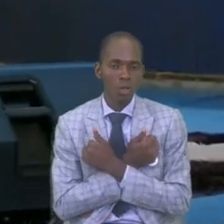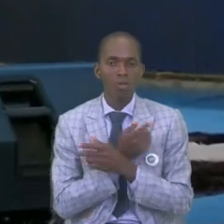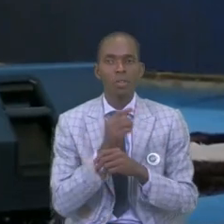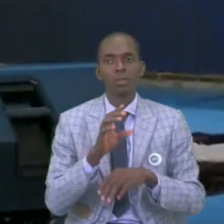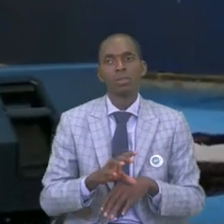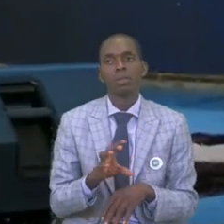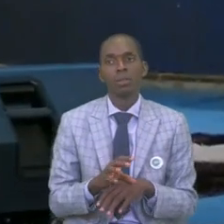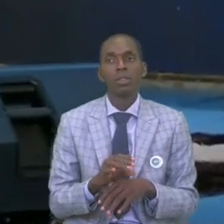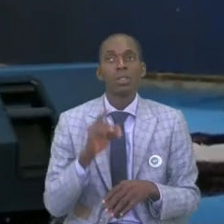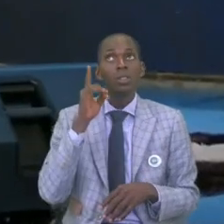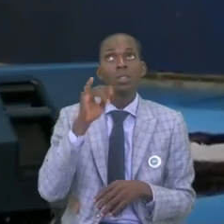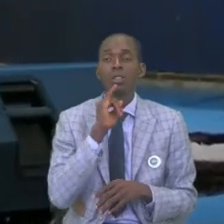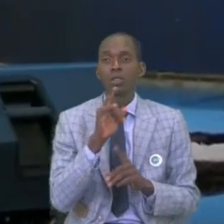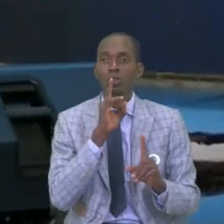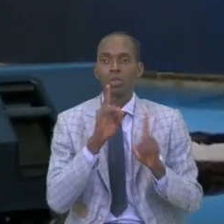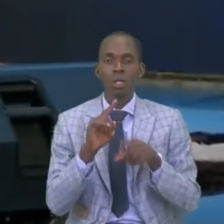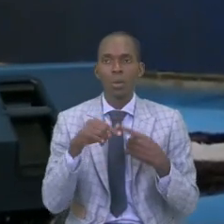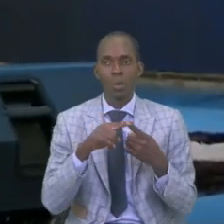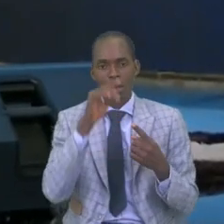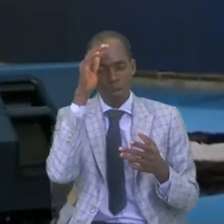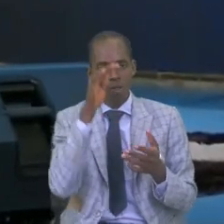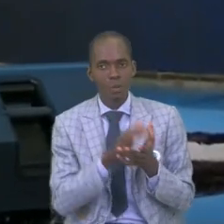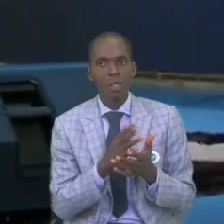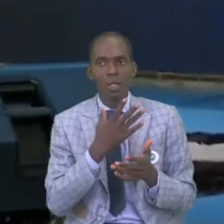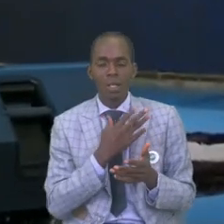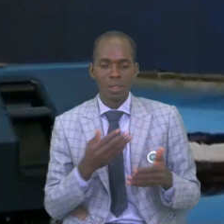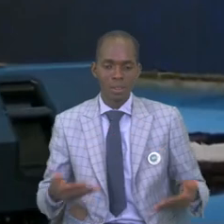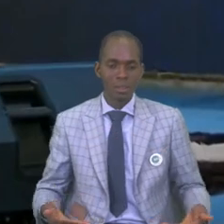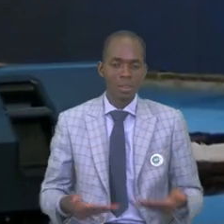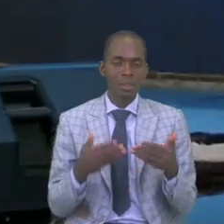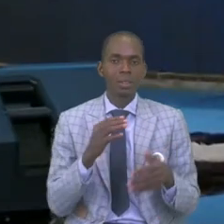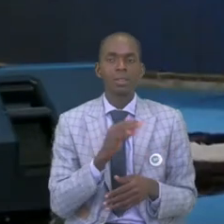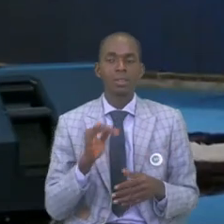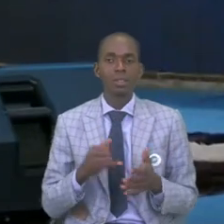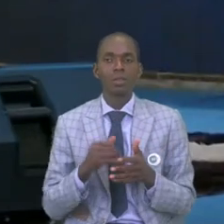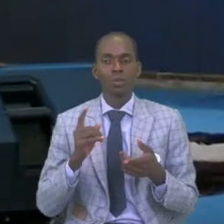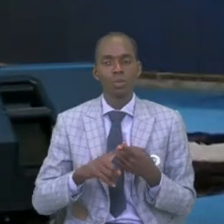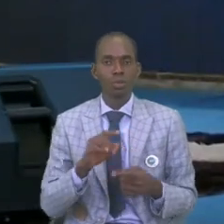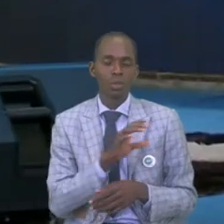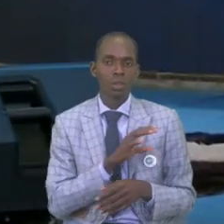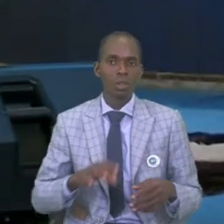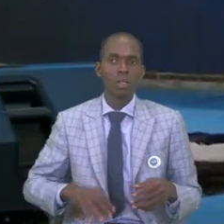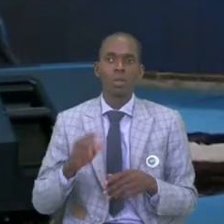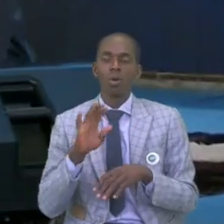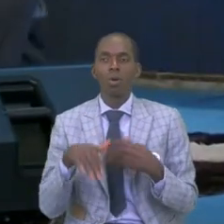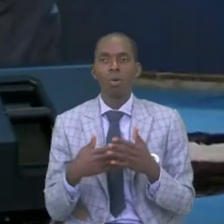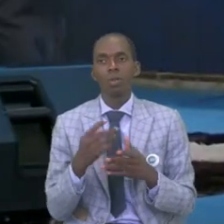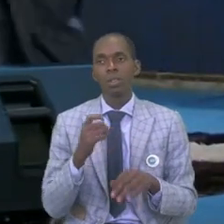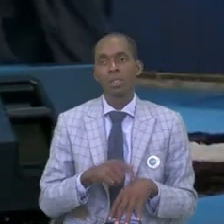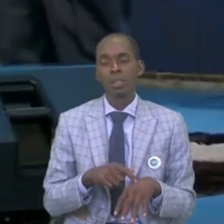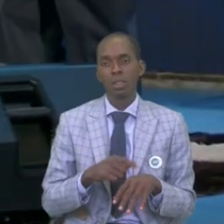talking about husband, and then it's referring us to Christ every time, and he gave himself for it. In